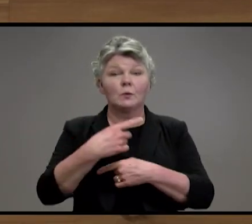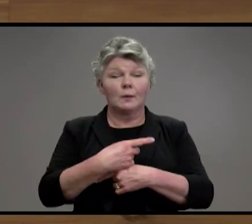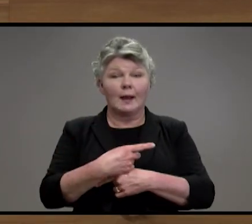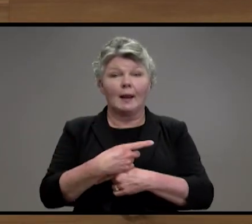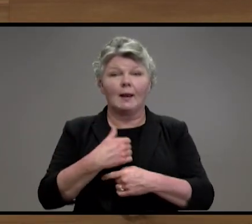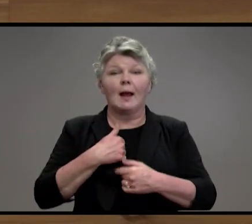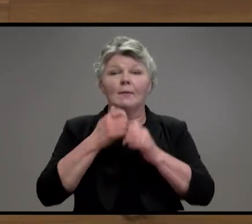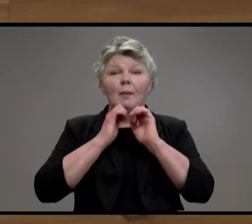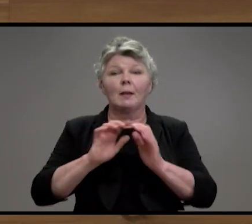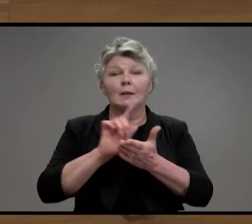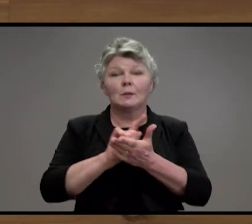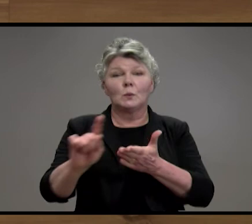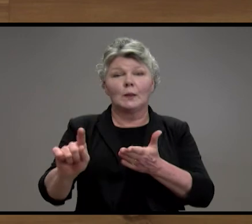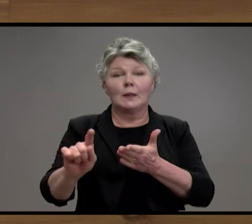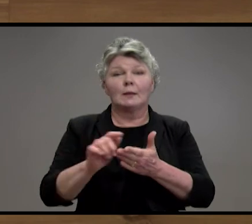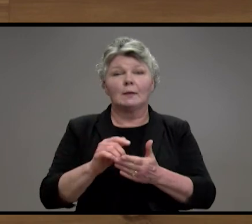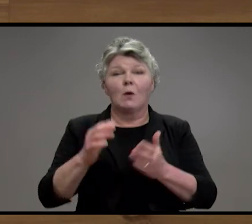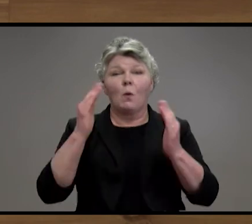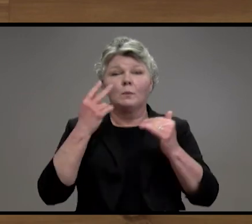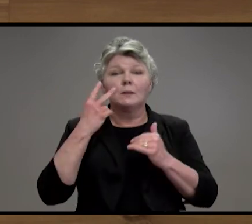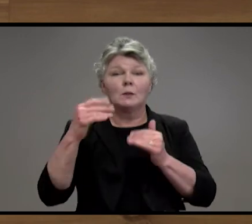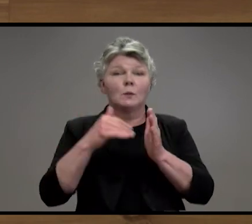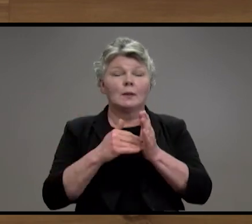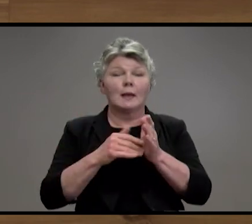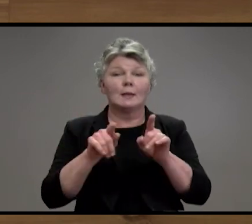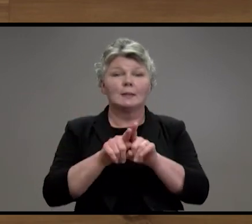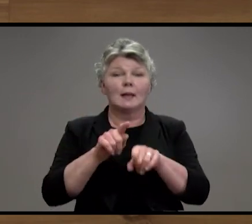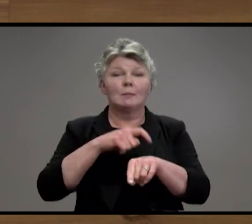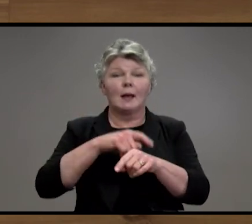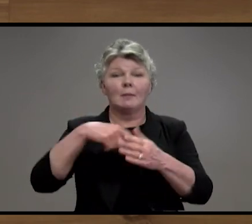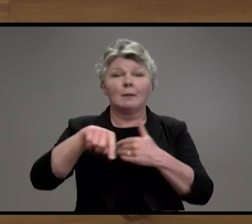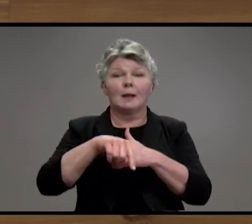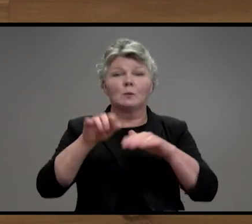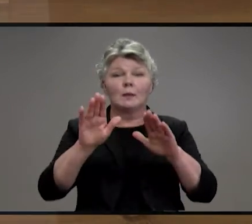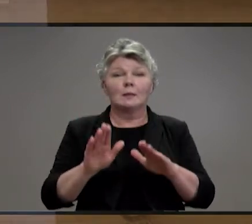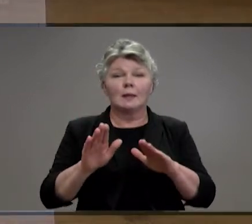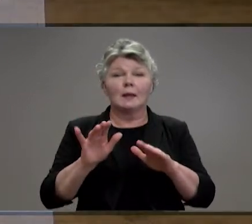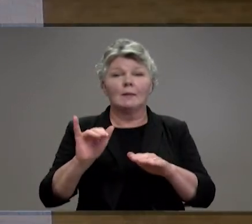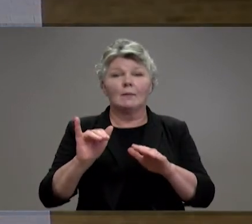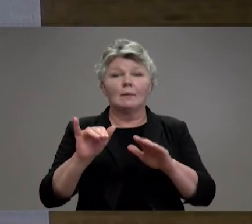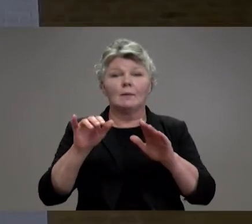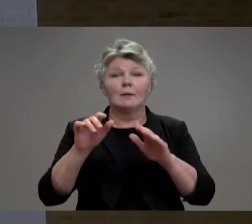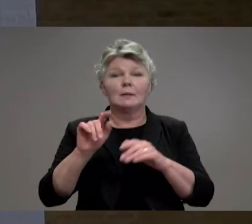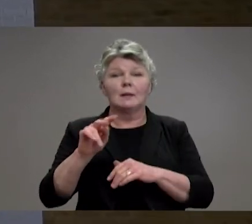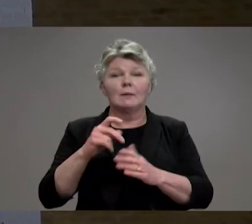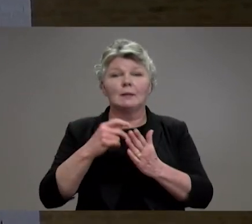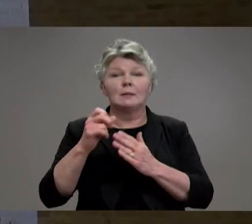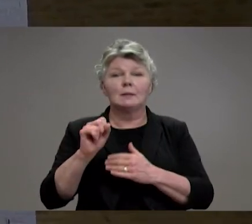and have a blessed week. We hope to see you again at the same time next Sunday on this station.